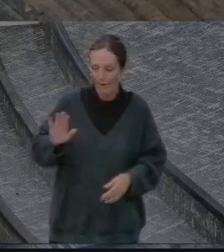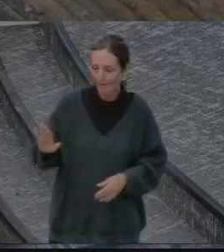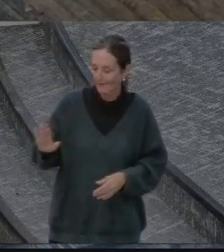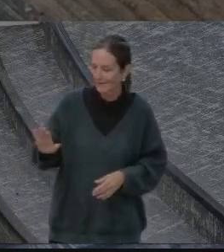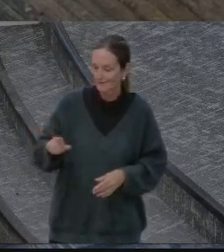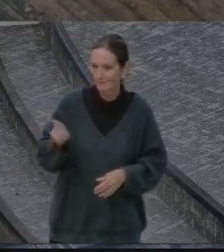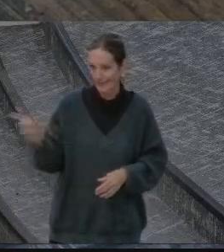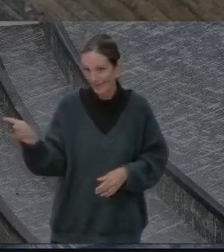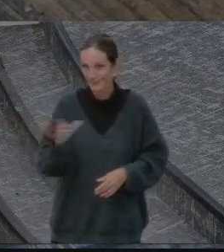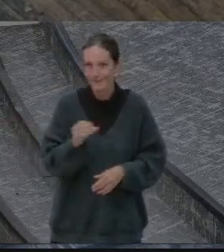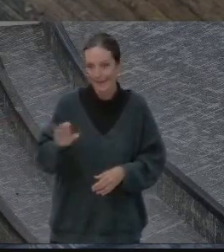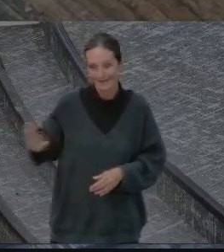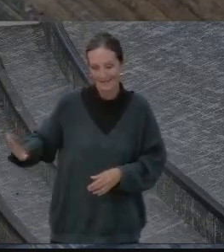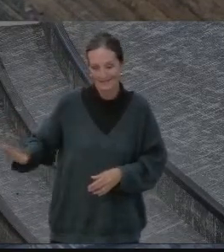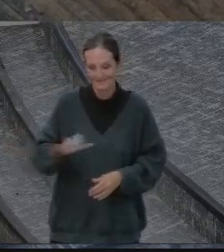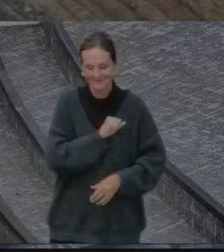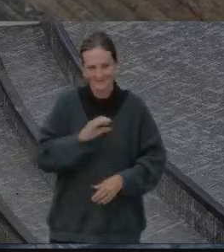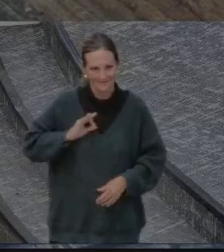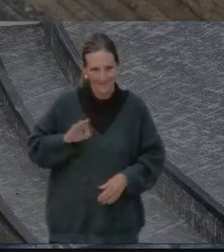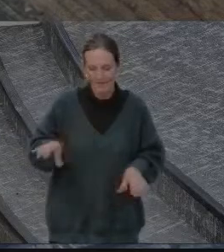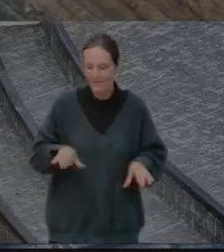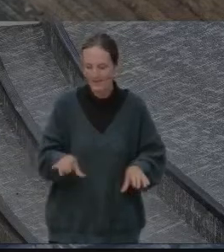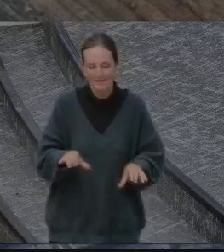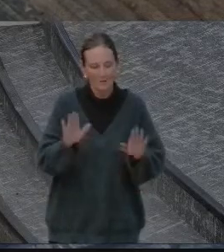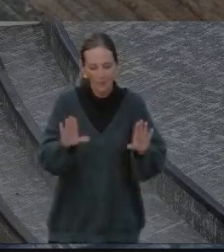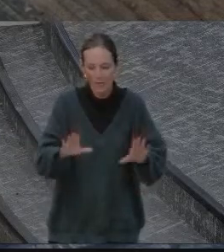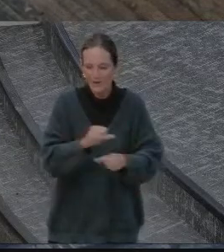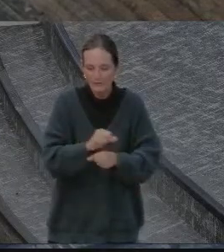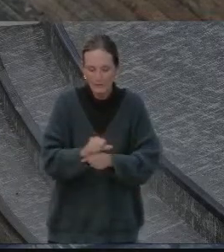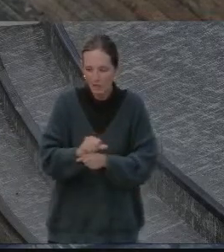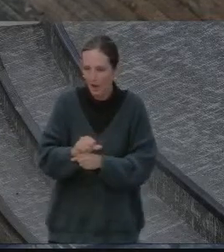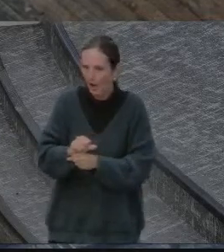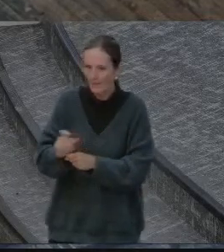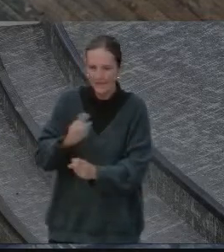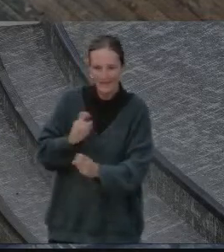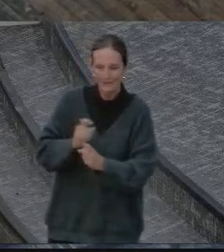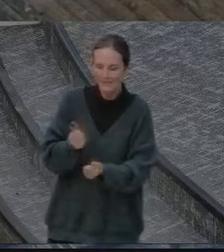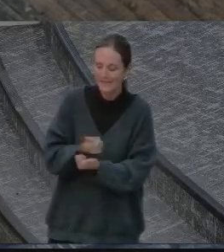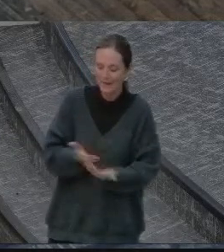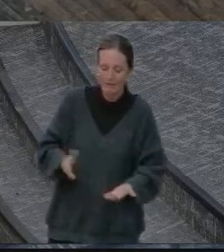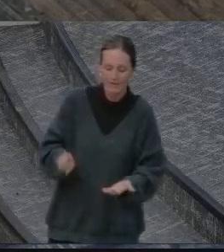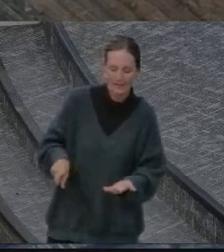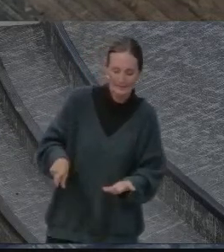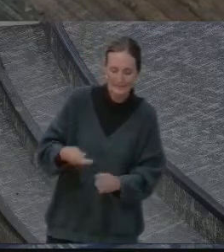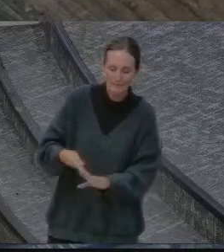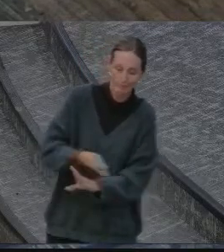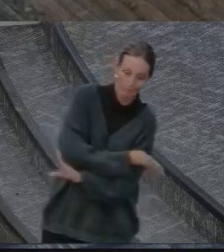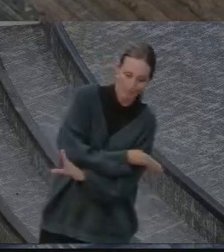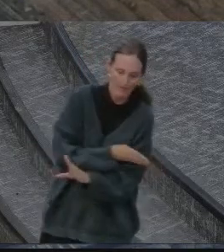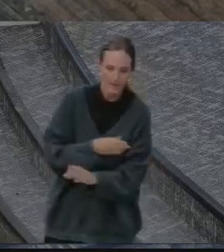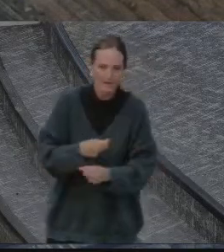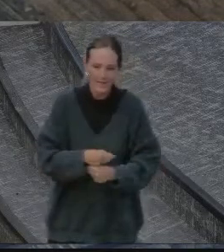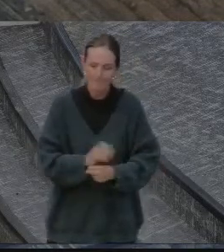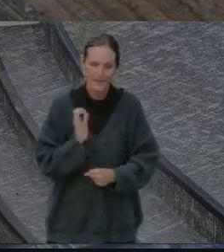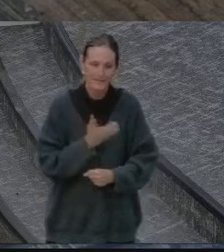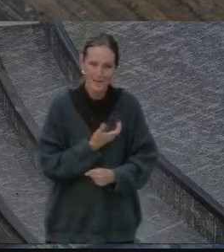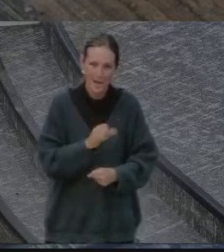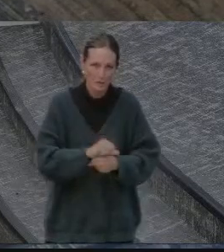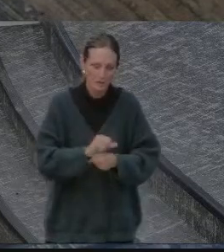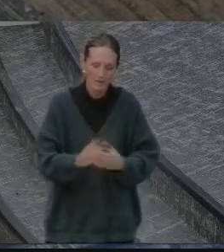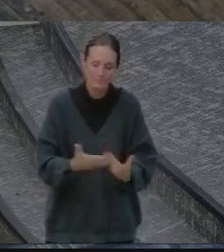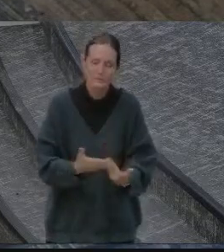They did an excellent job getting us everything ahead of time. They were so cooperative. It makes our job so much easier. So thank y'all again.